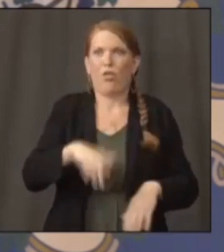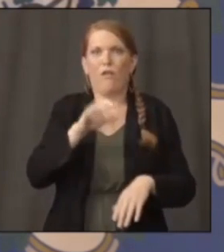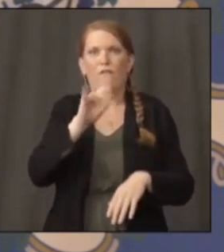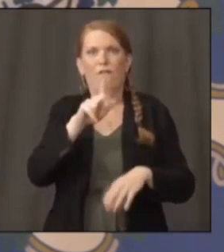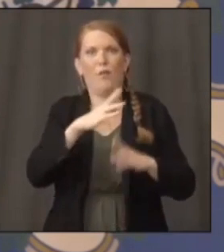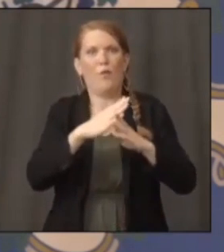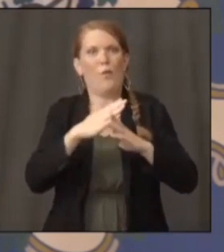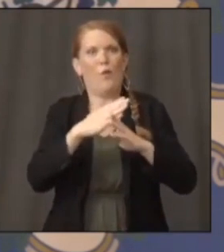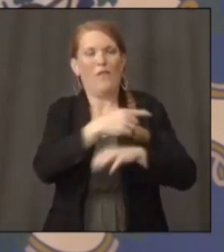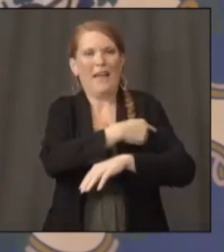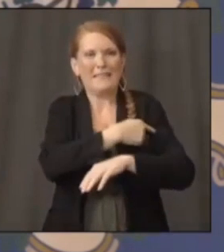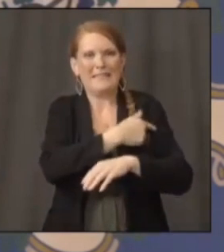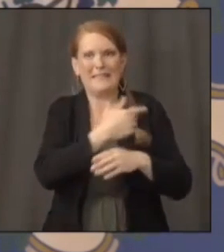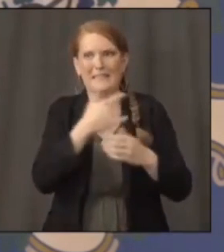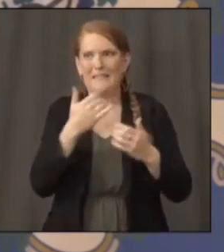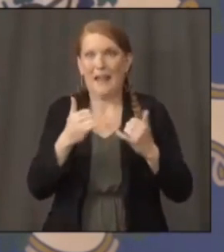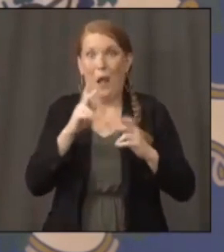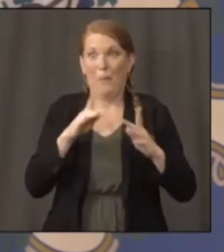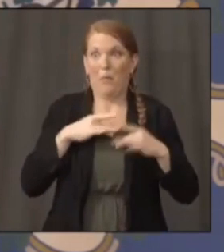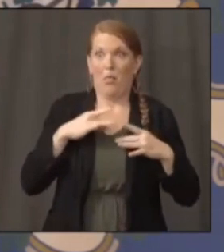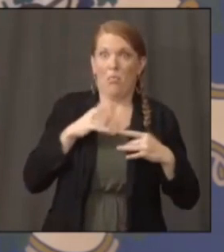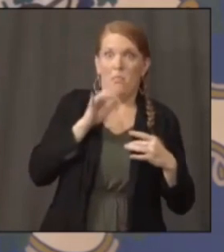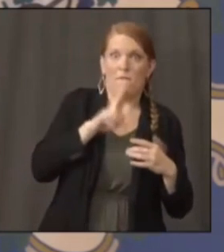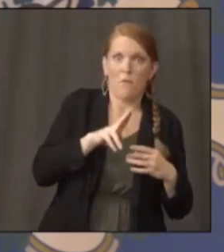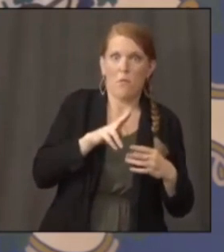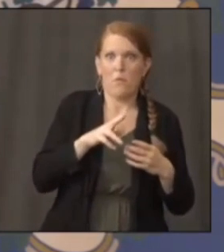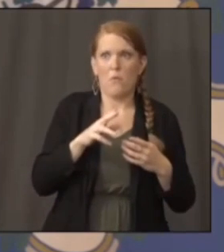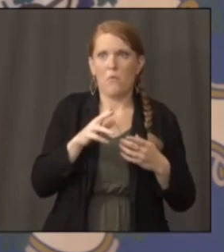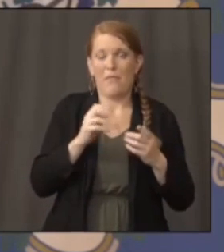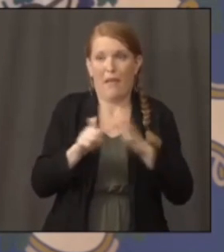fill up much more quickly than you need to do. So I think